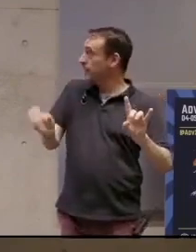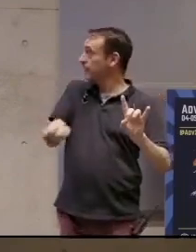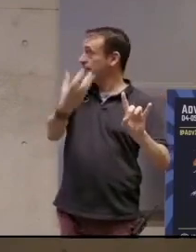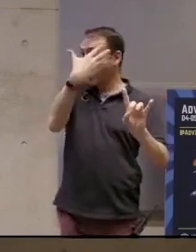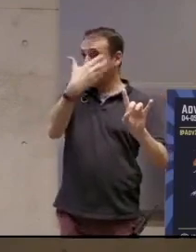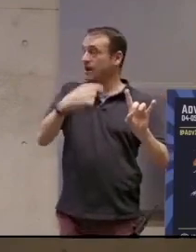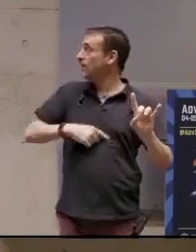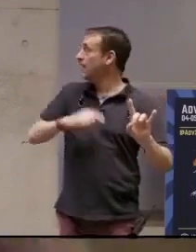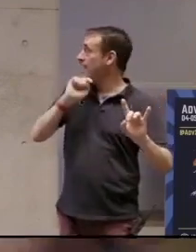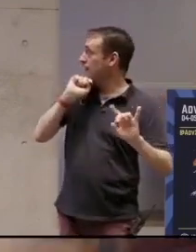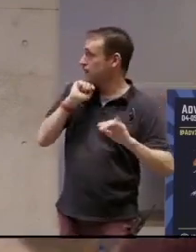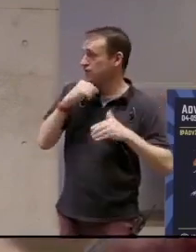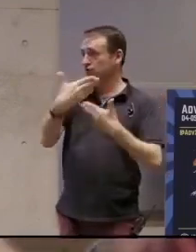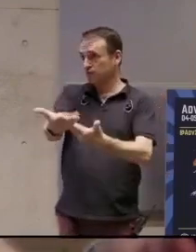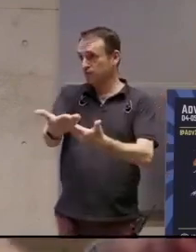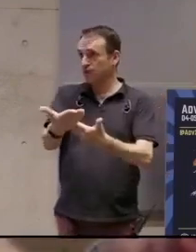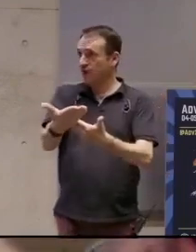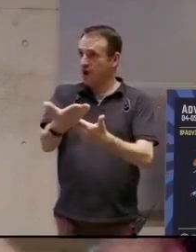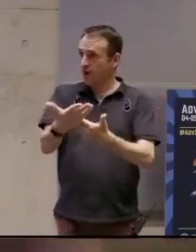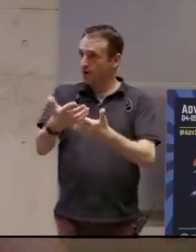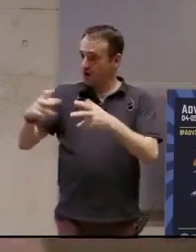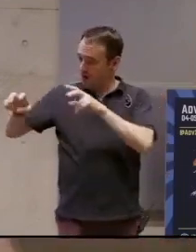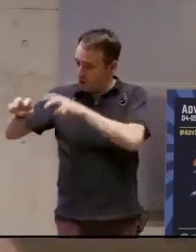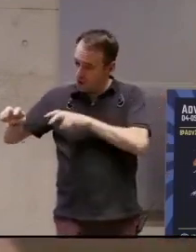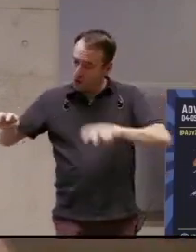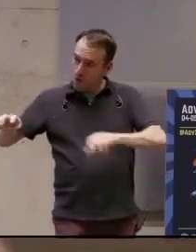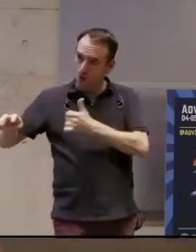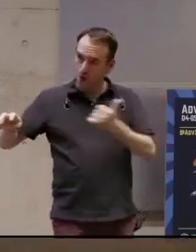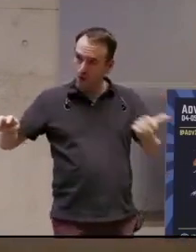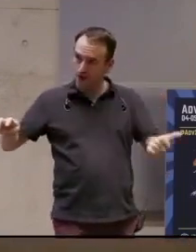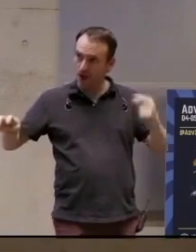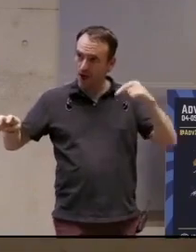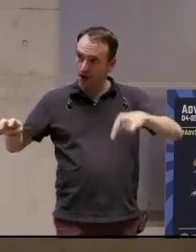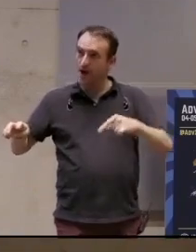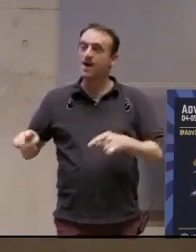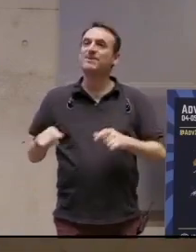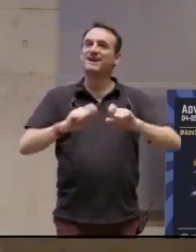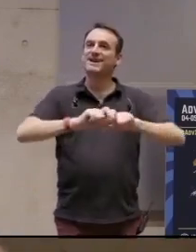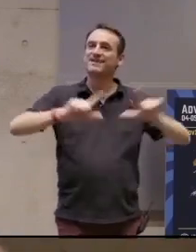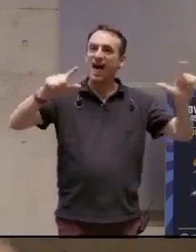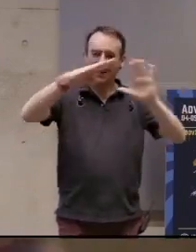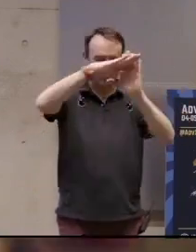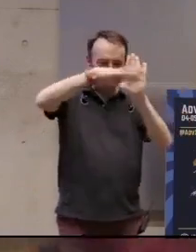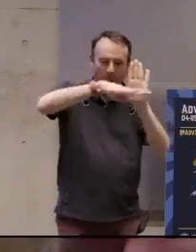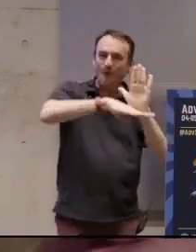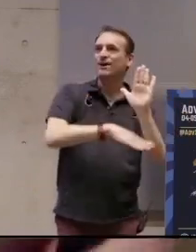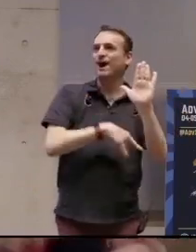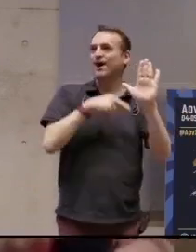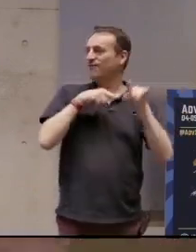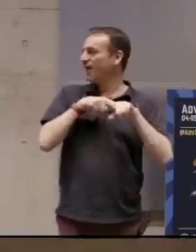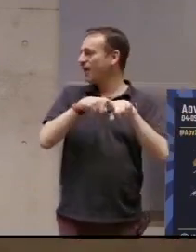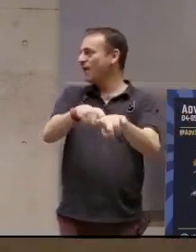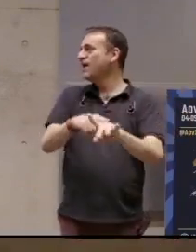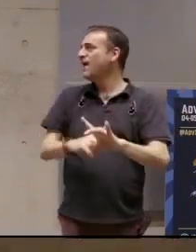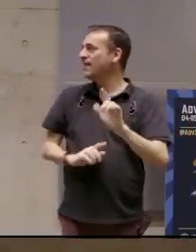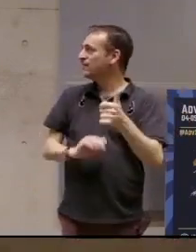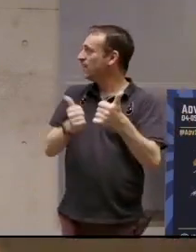introduce them, not in the order they're sitting, but in the order that they are in the slideshow, okay? And that's